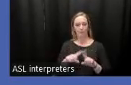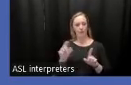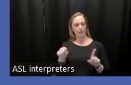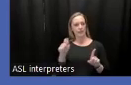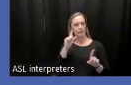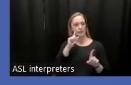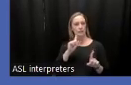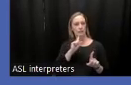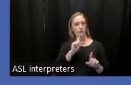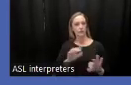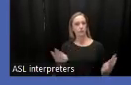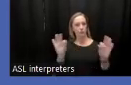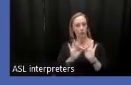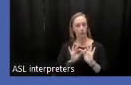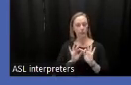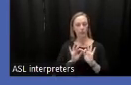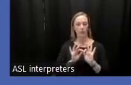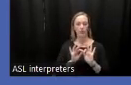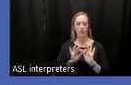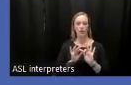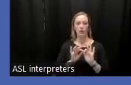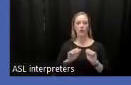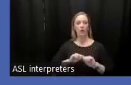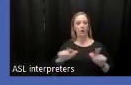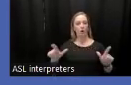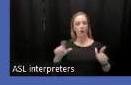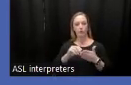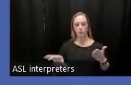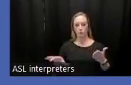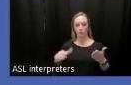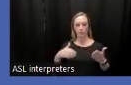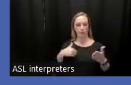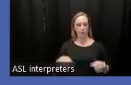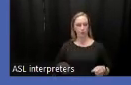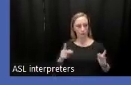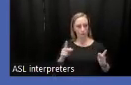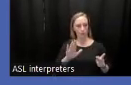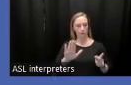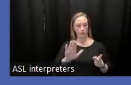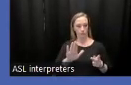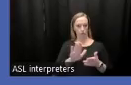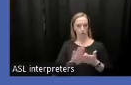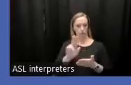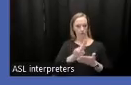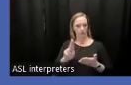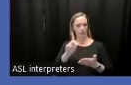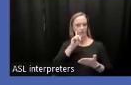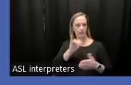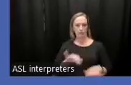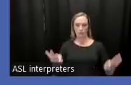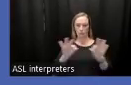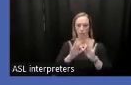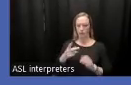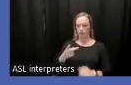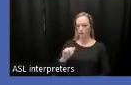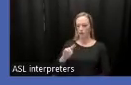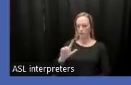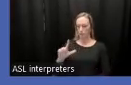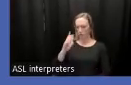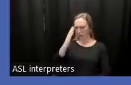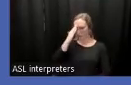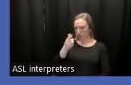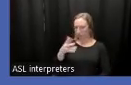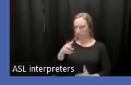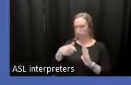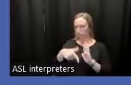really important that all students have opportunities at your institution. So I think that's important. Paul, I know you review a lot of grants. Do you